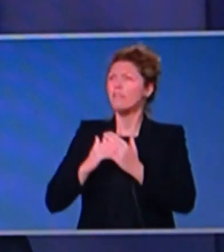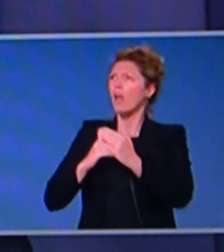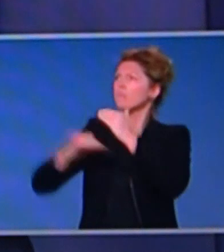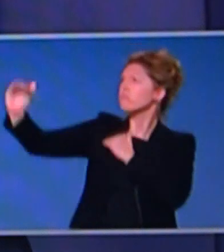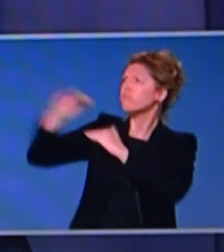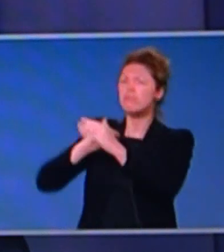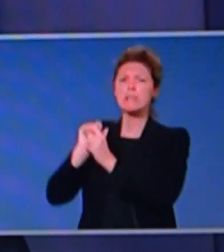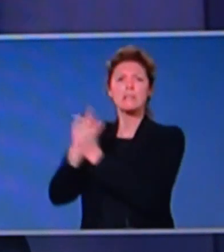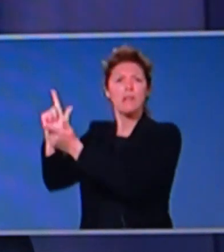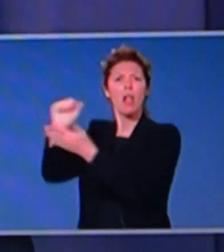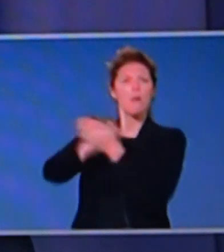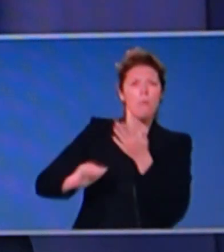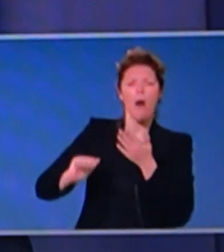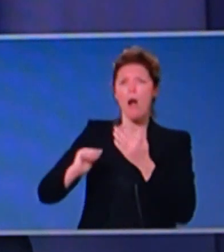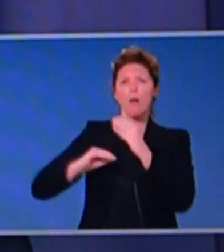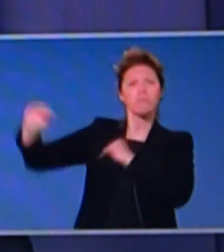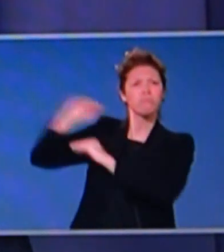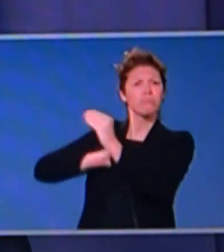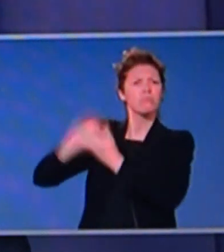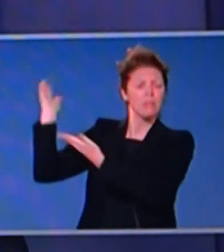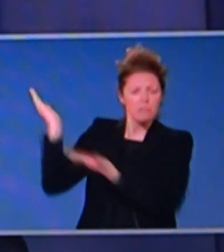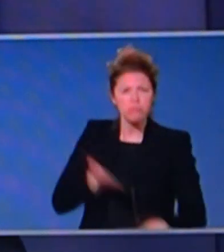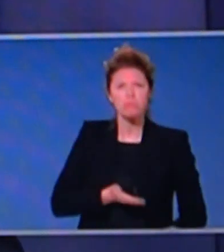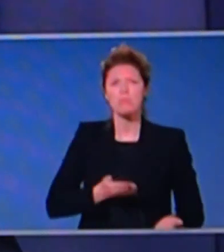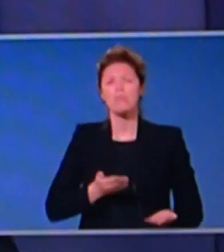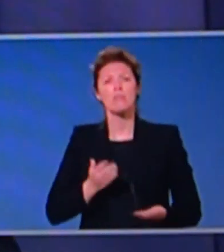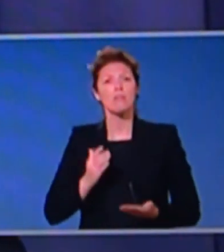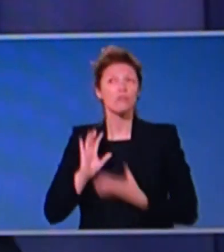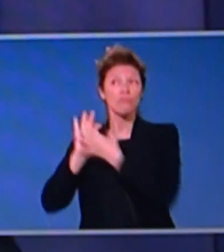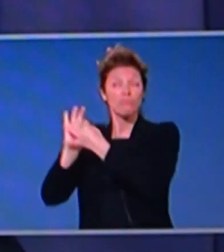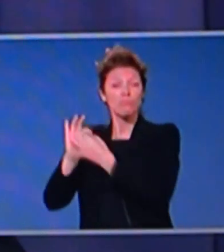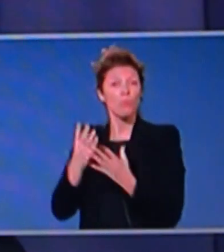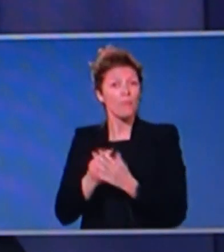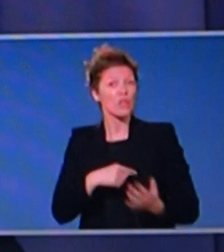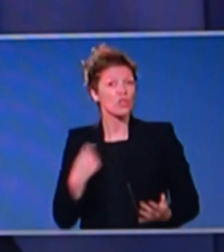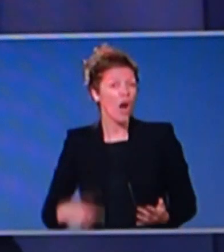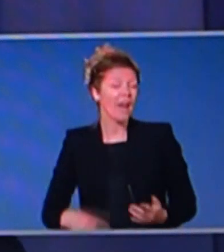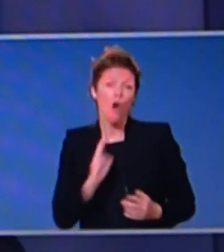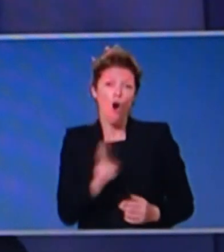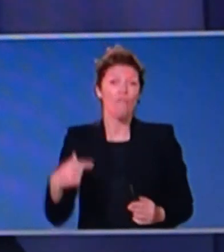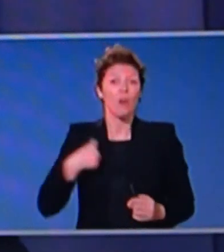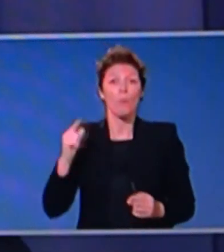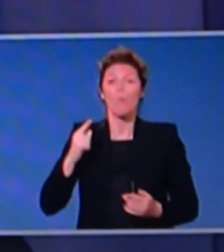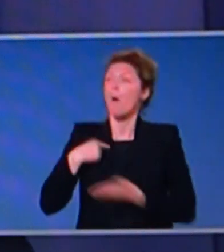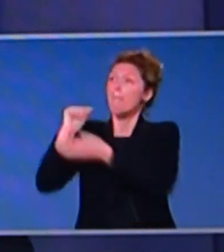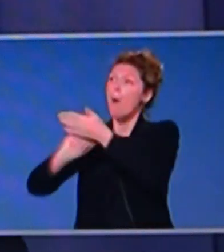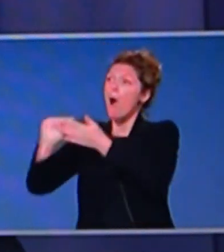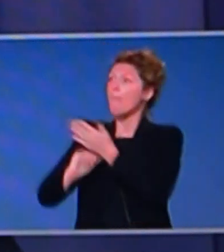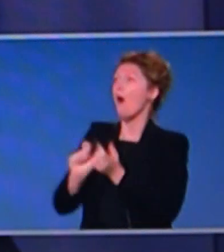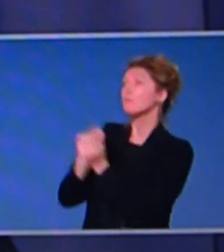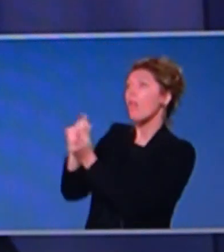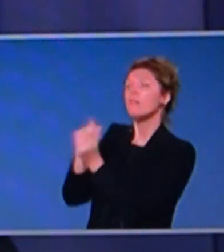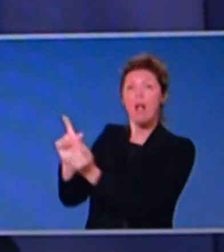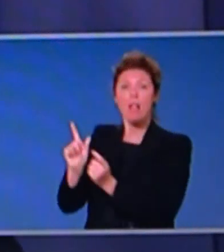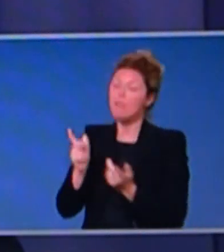I mean, the predominance of our trading relationship with China is obviously resources-based, and I see no reason why that would alter